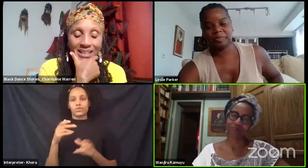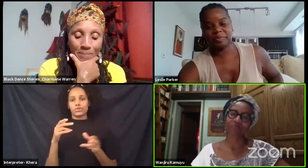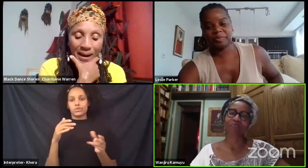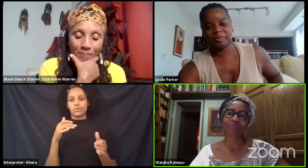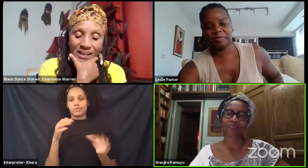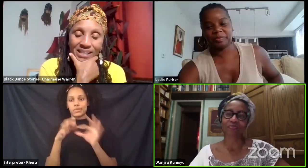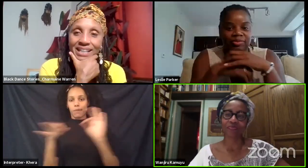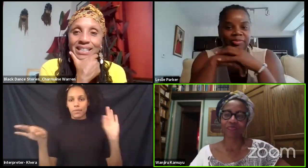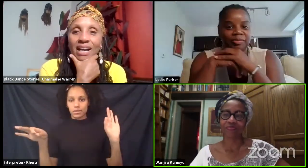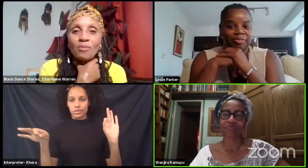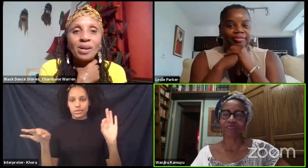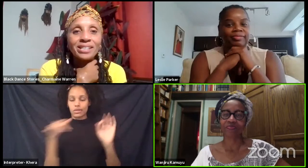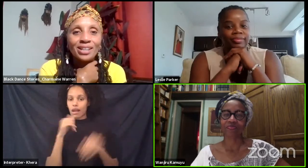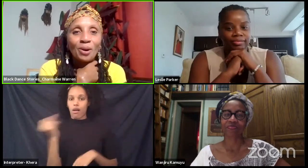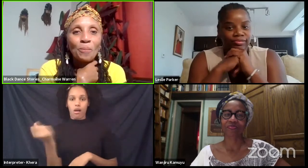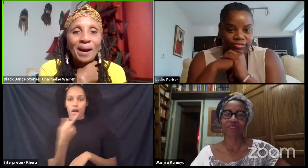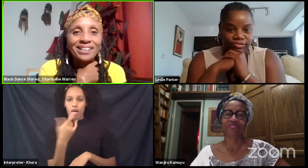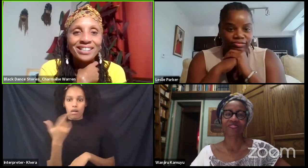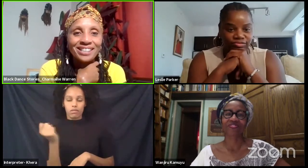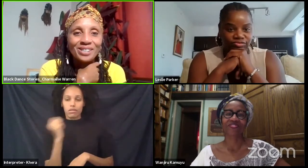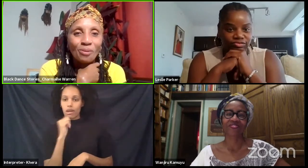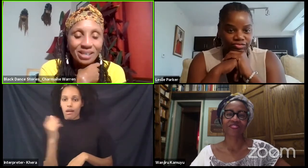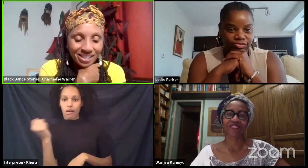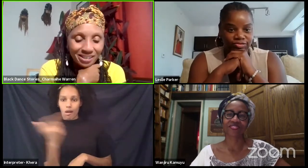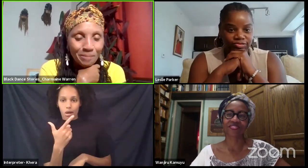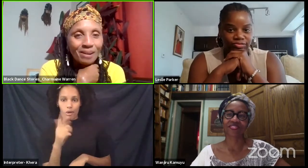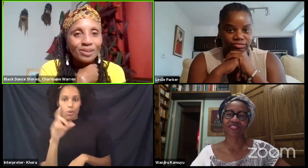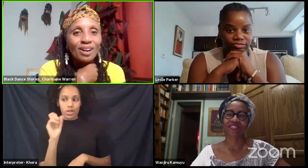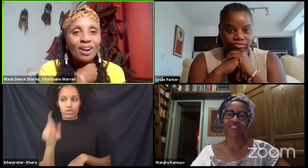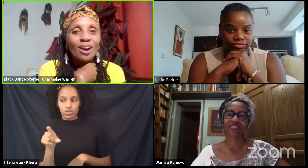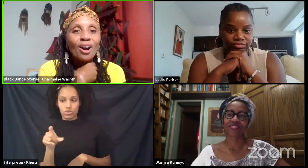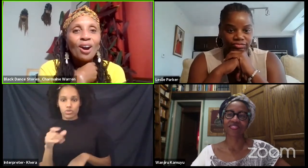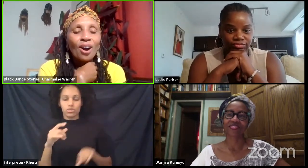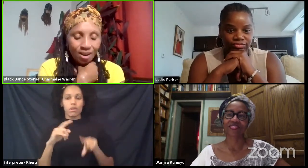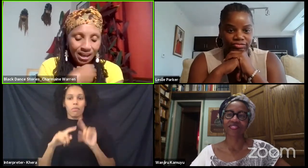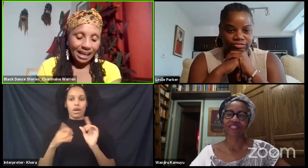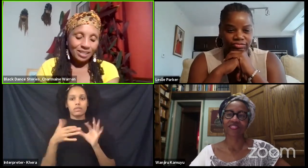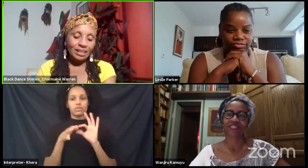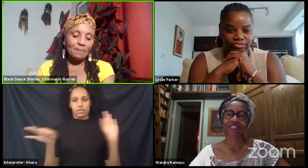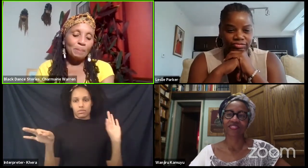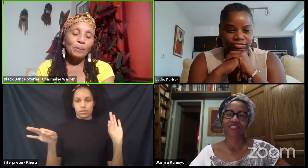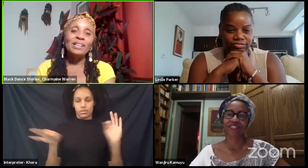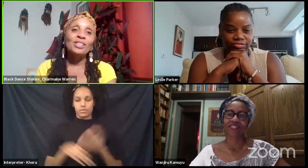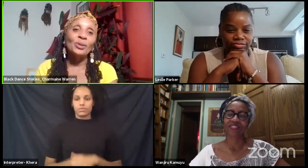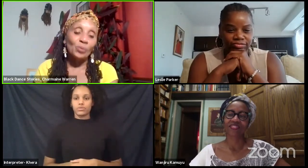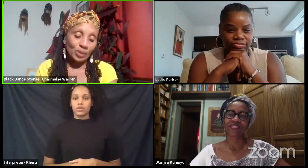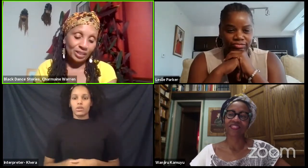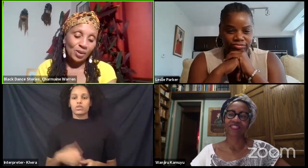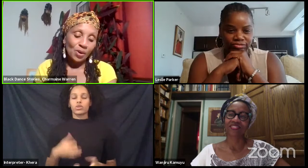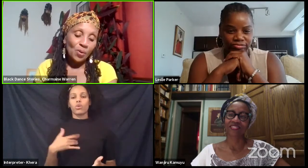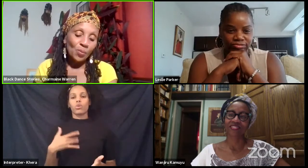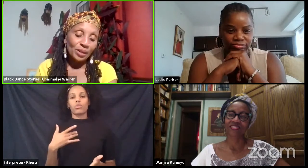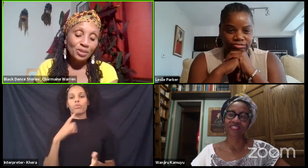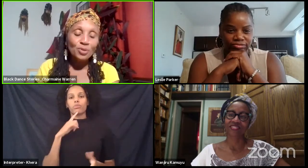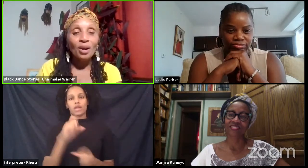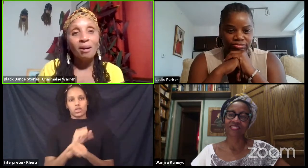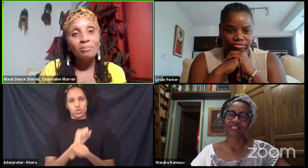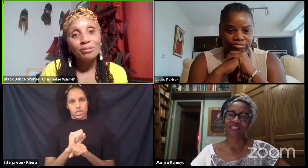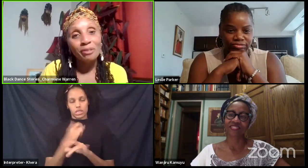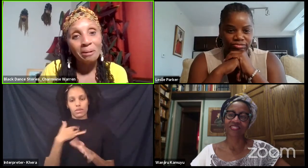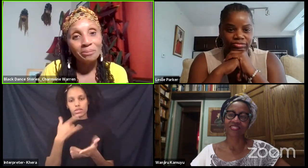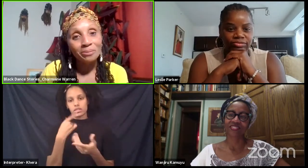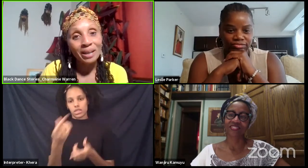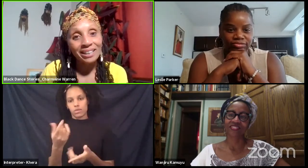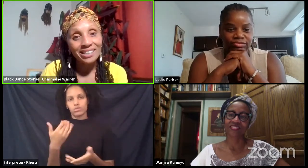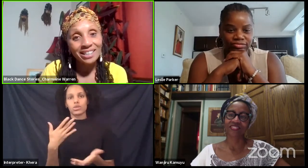bringing Leslie back, because I, I want to go back to this question about actually, let me put it in your words. Where do you